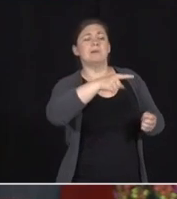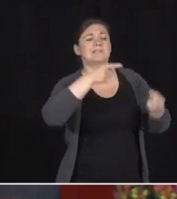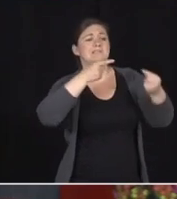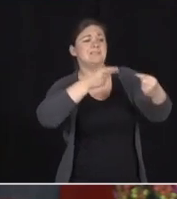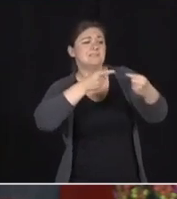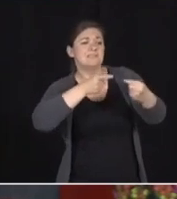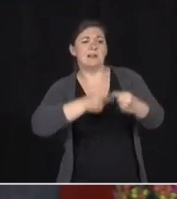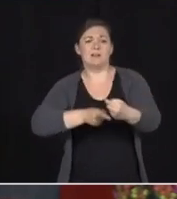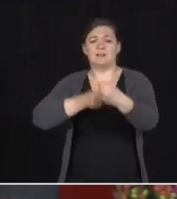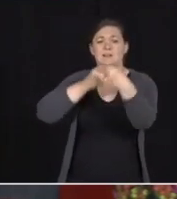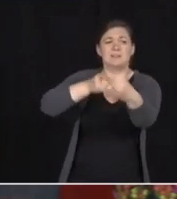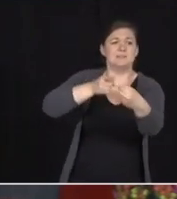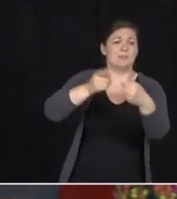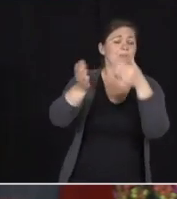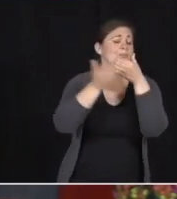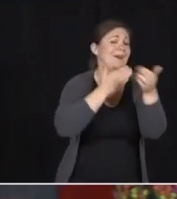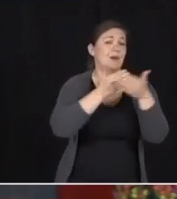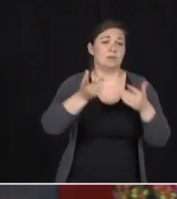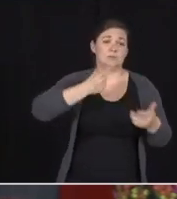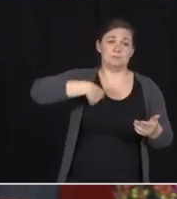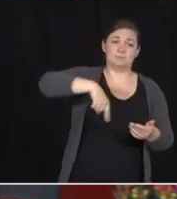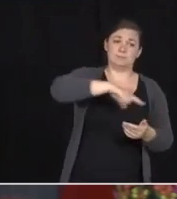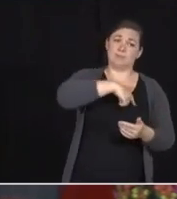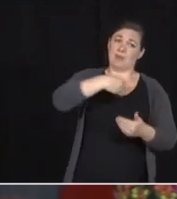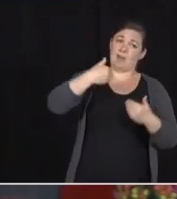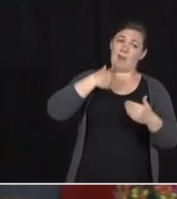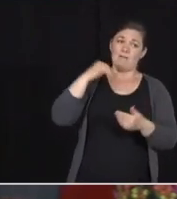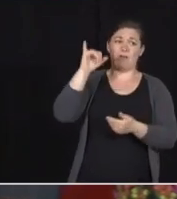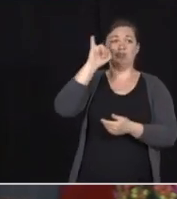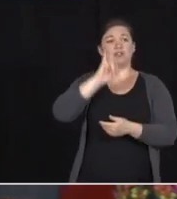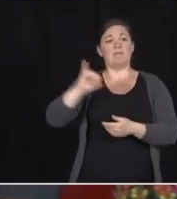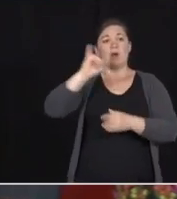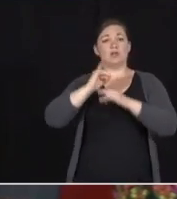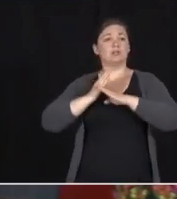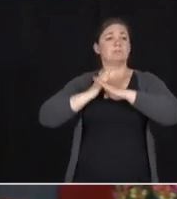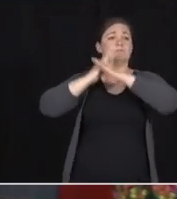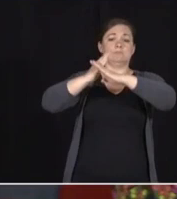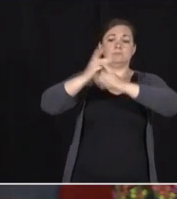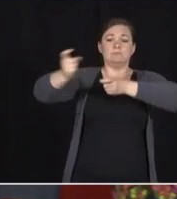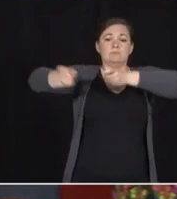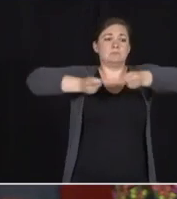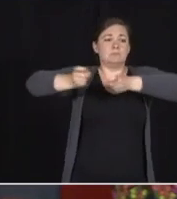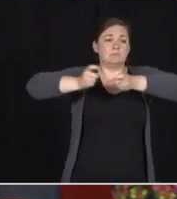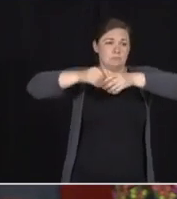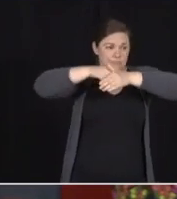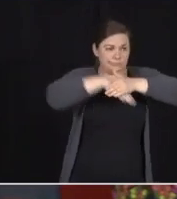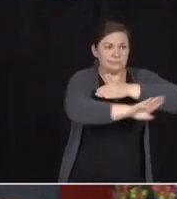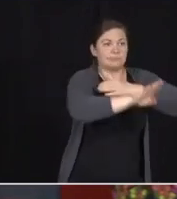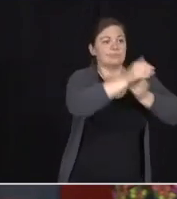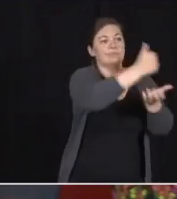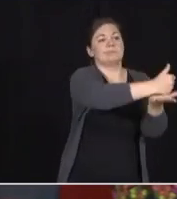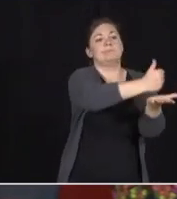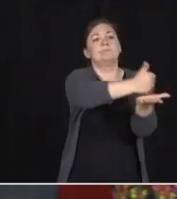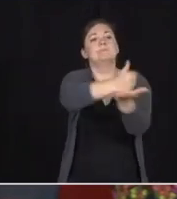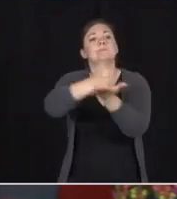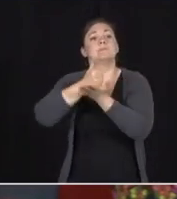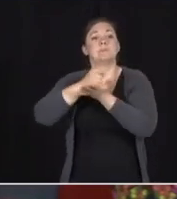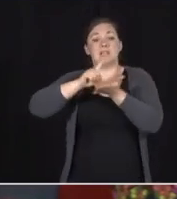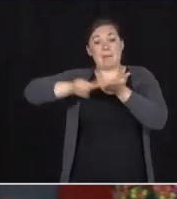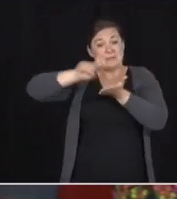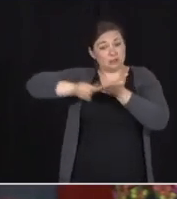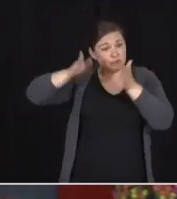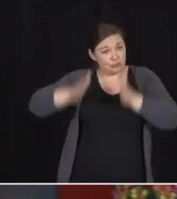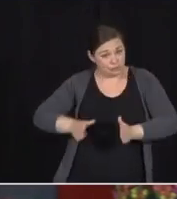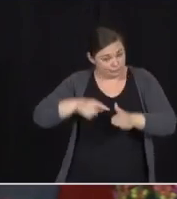taken with the infection prevention and control, with having public health give risk assessments, with our inspectors going in to assess